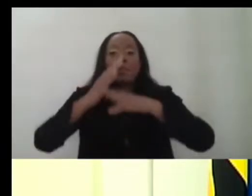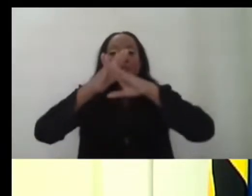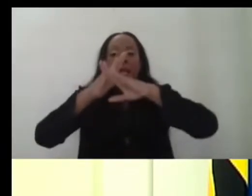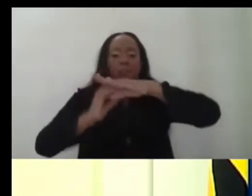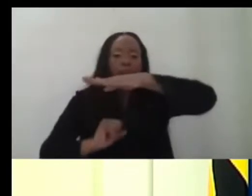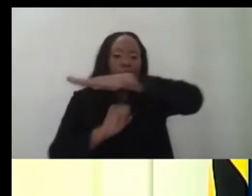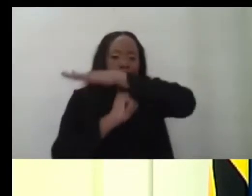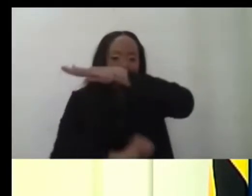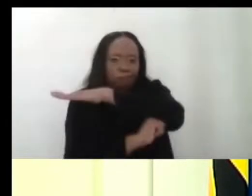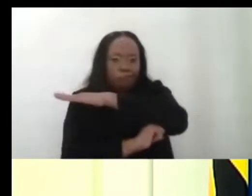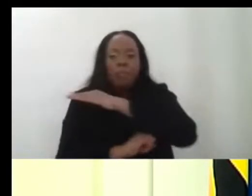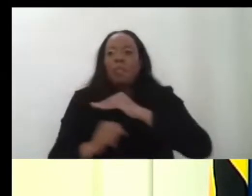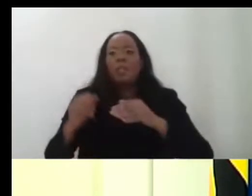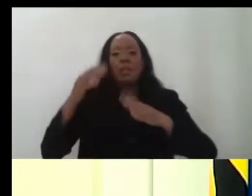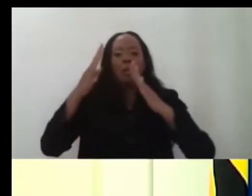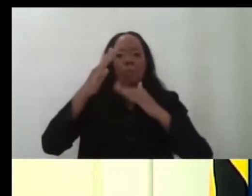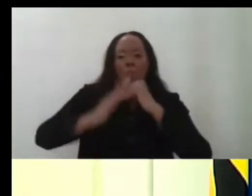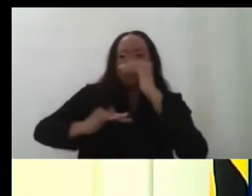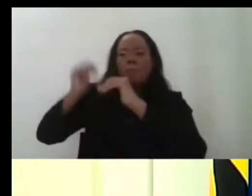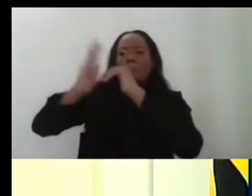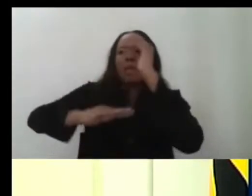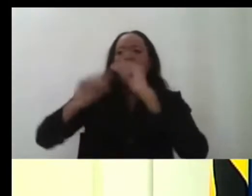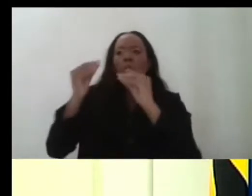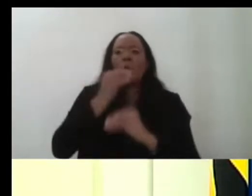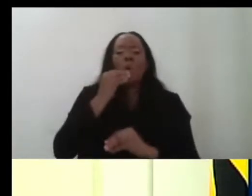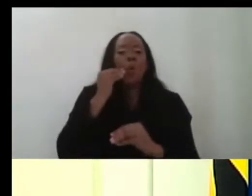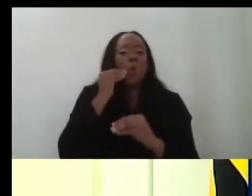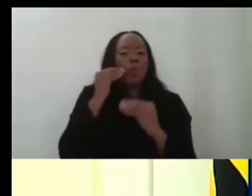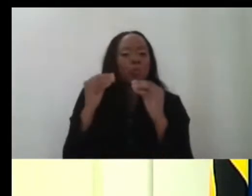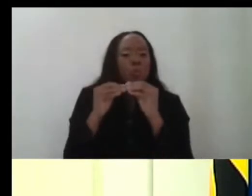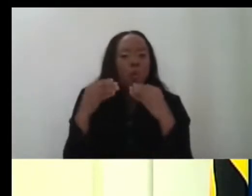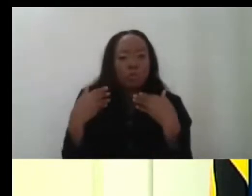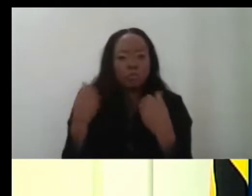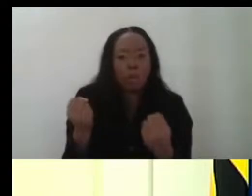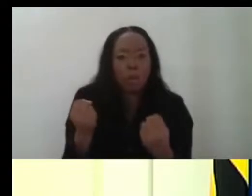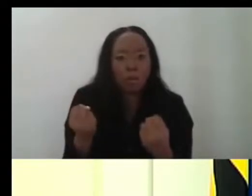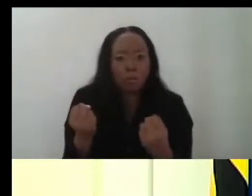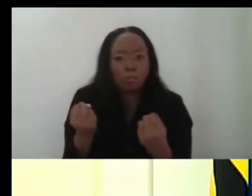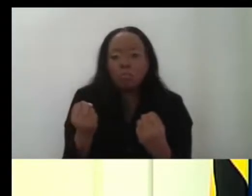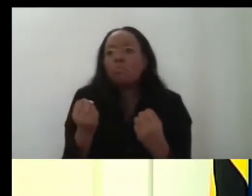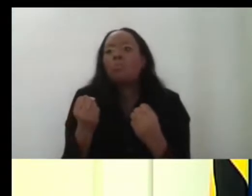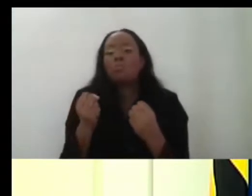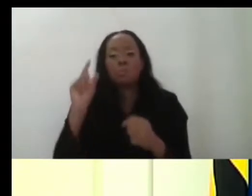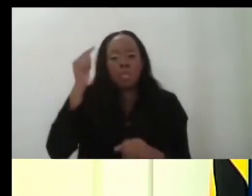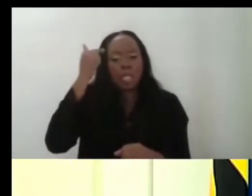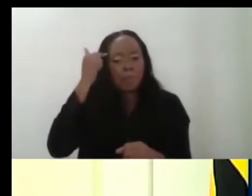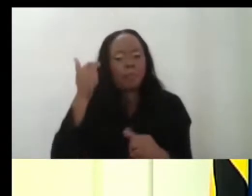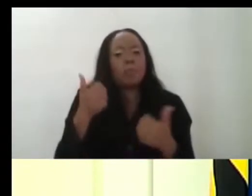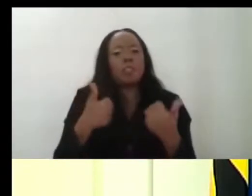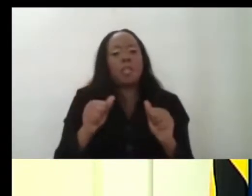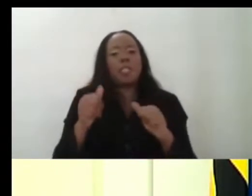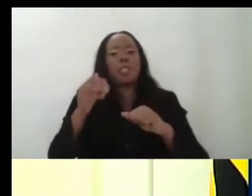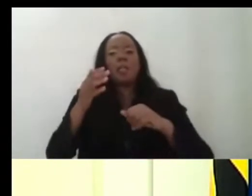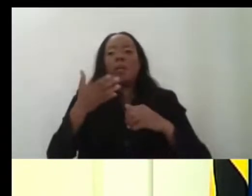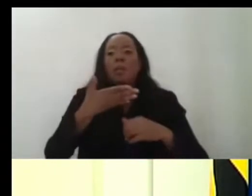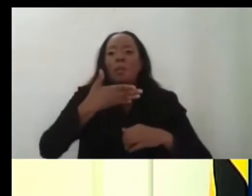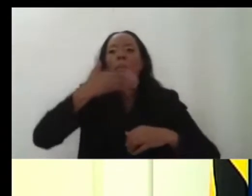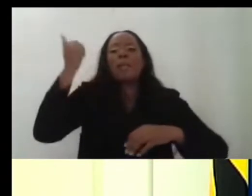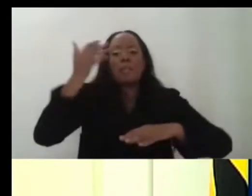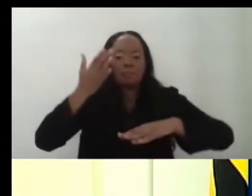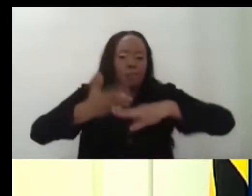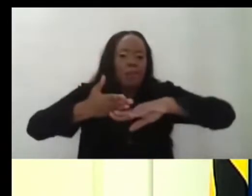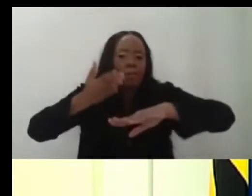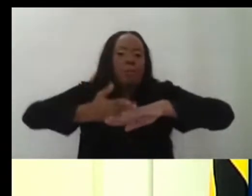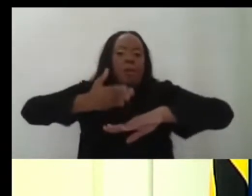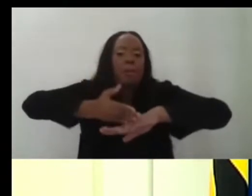more resilient. I assure you that the government is doing all within its power to better prepare for the changing climate as it seeks to reinforce